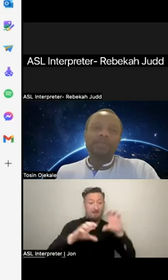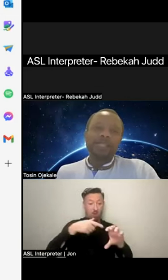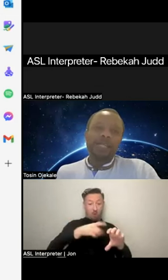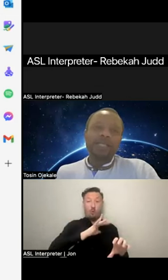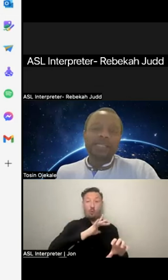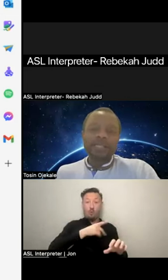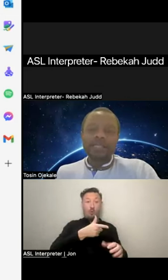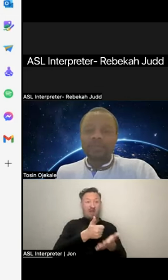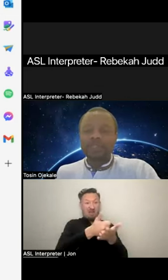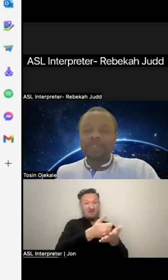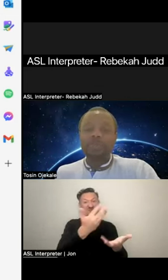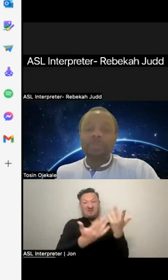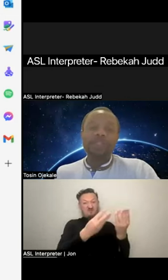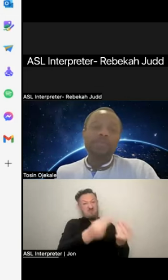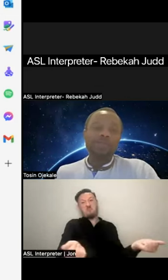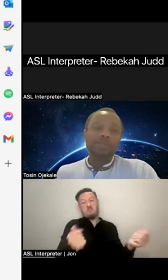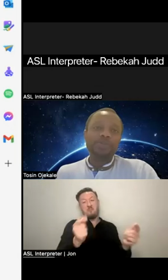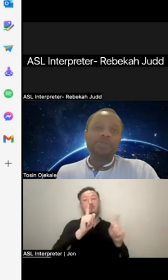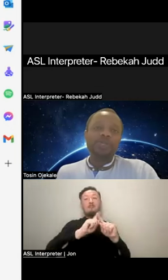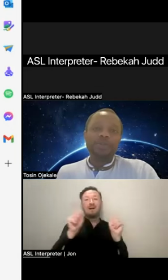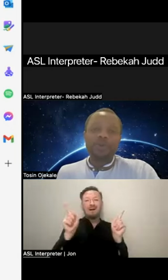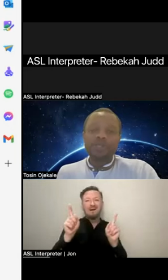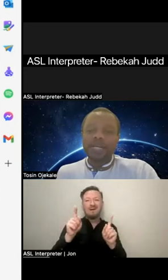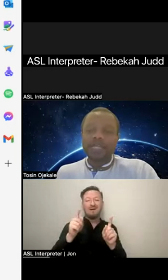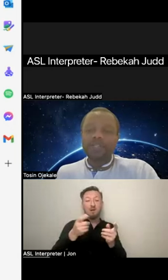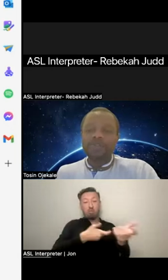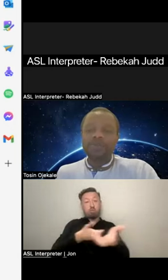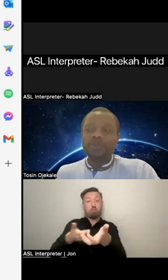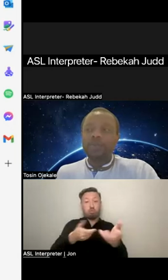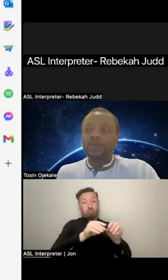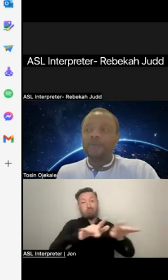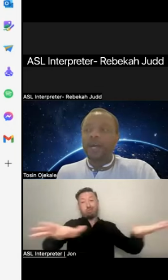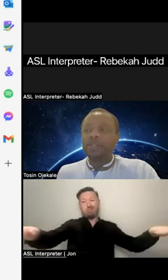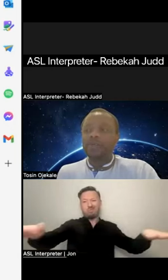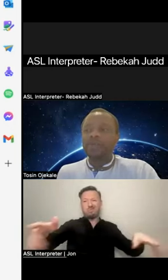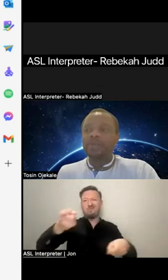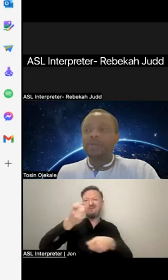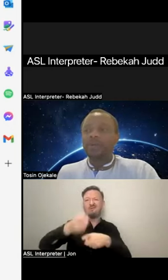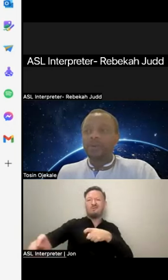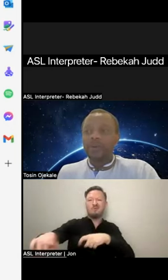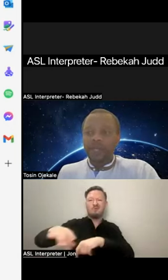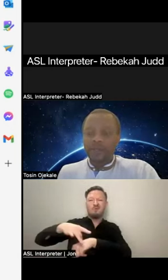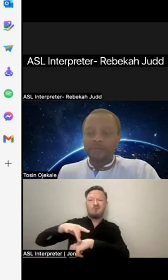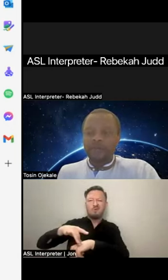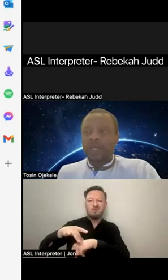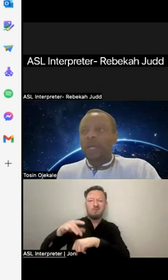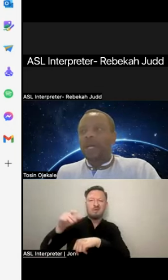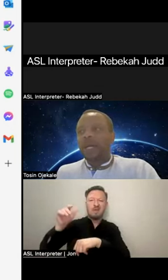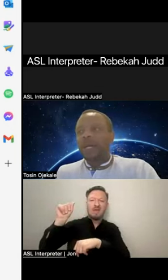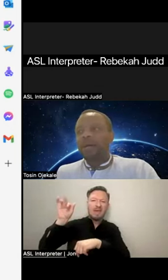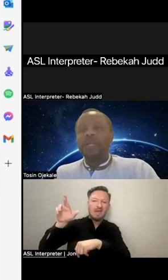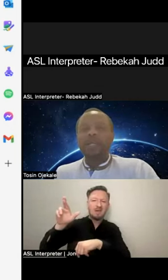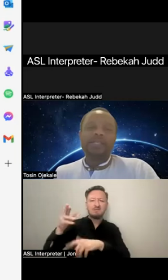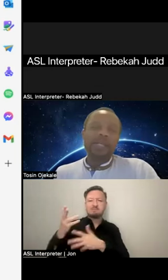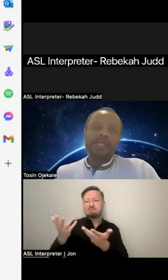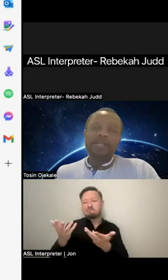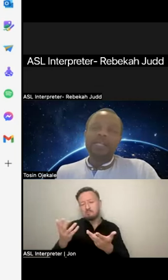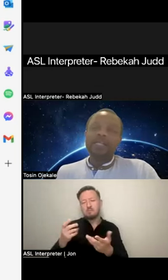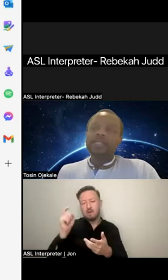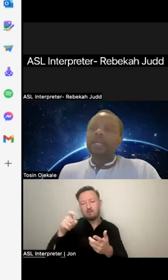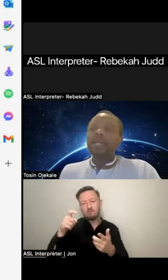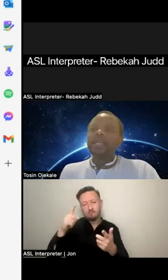while selecting which suppression to use, you need to consider these two major factors. Okay. Bonnie